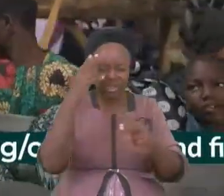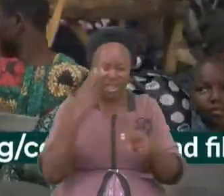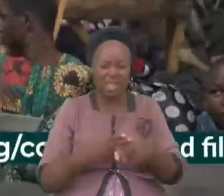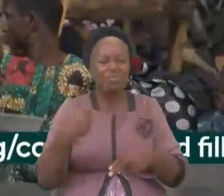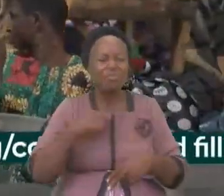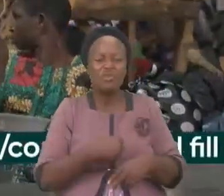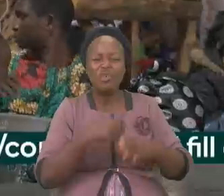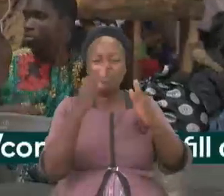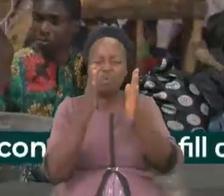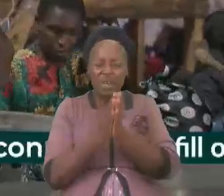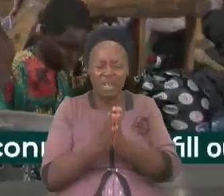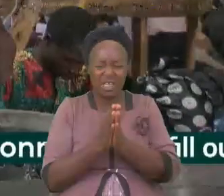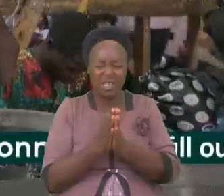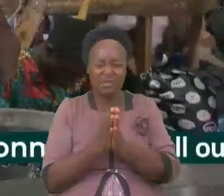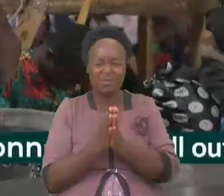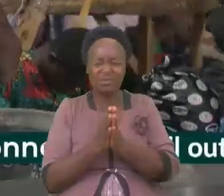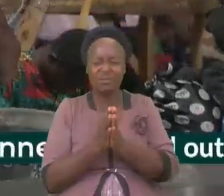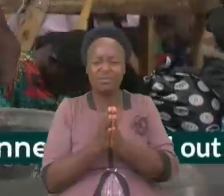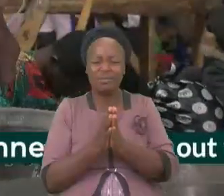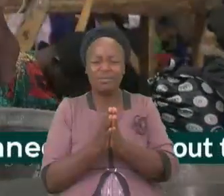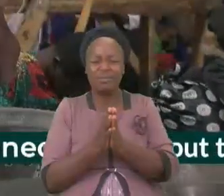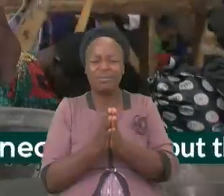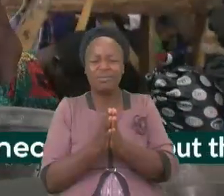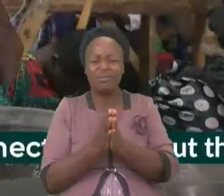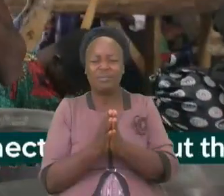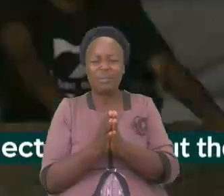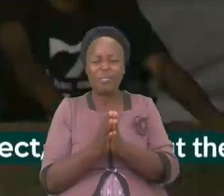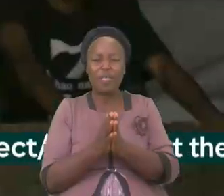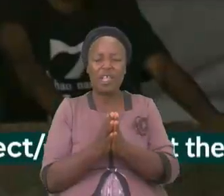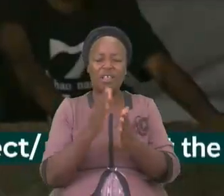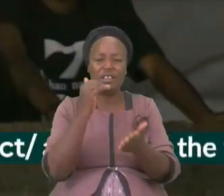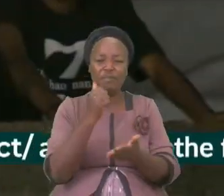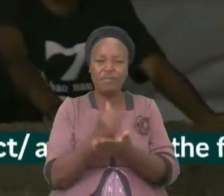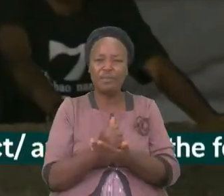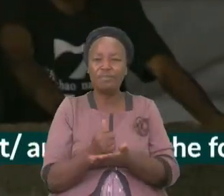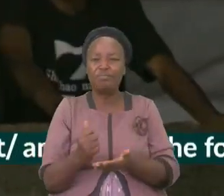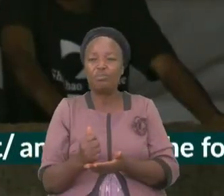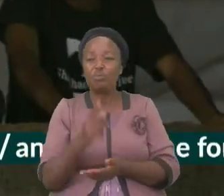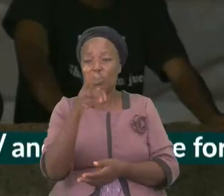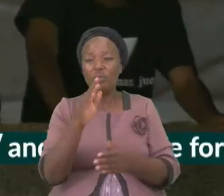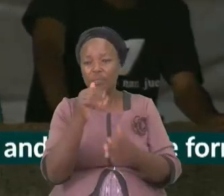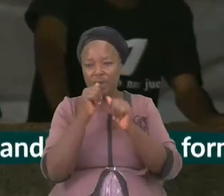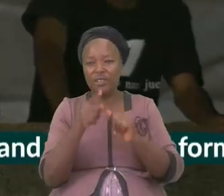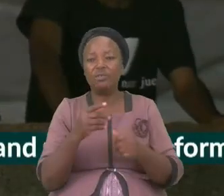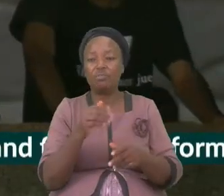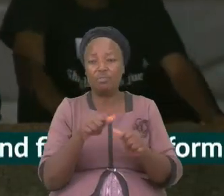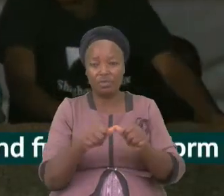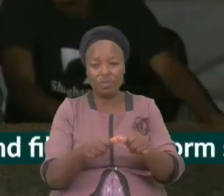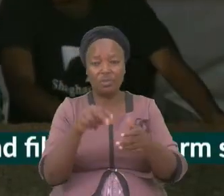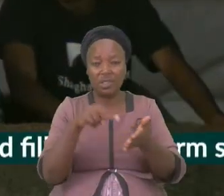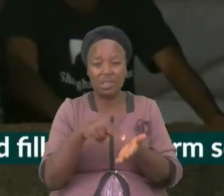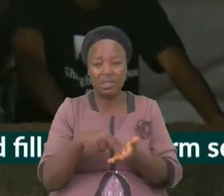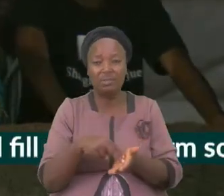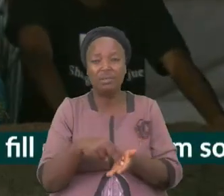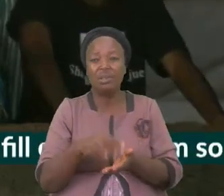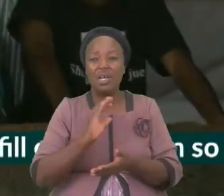God bless you. Keep on standing. Our counselors are there, and they will interact with you, ask your